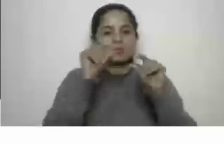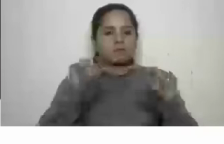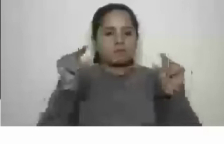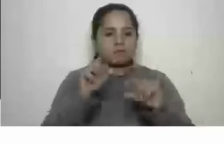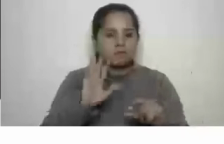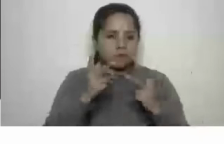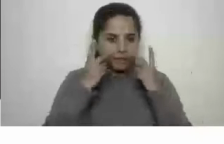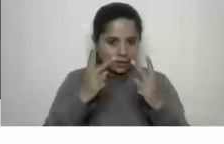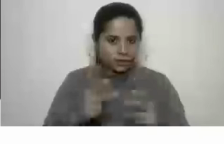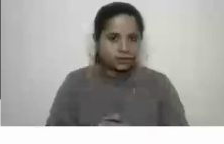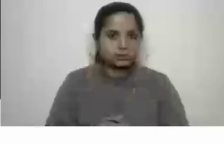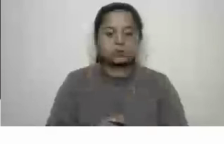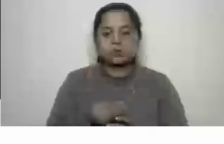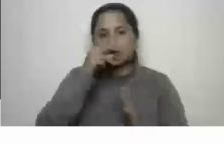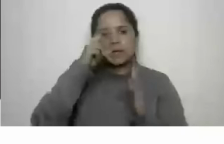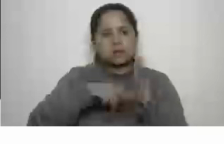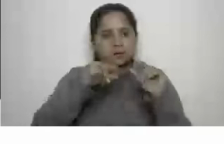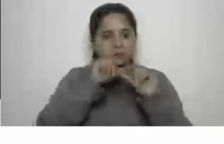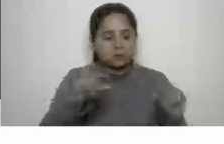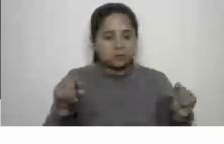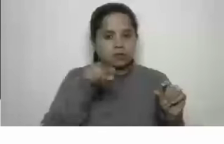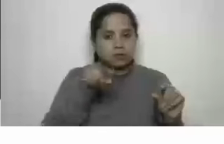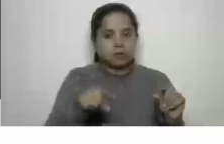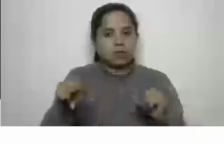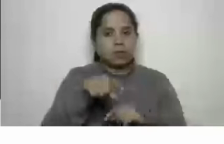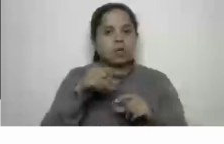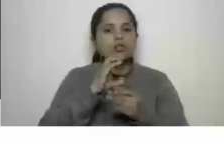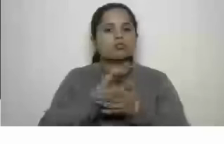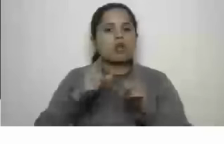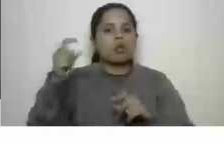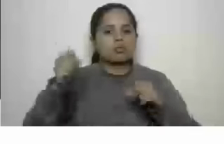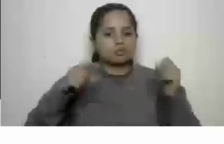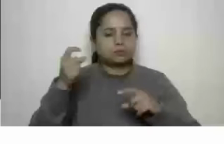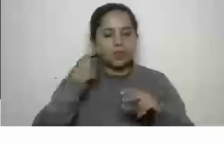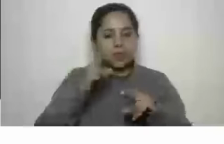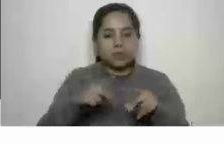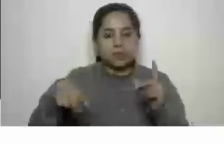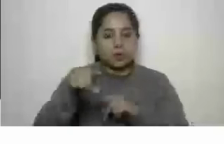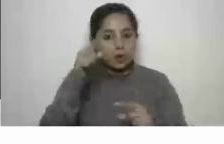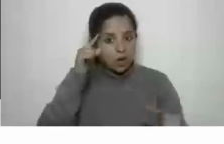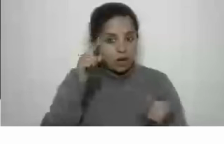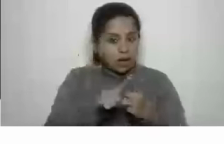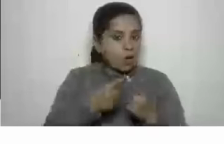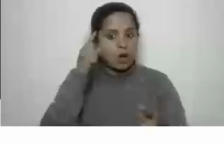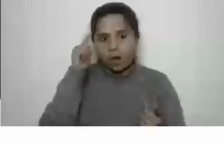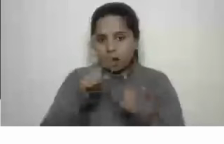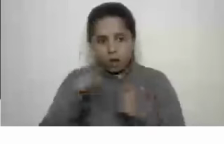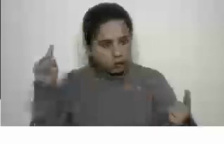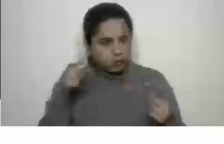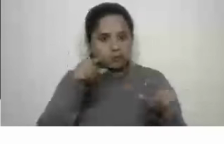screen. Please read the sentence and share in the chat box if you agree or disagree with the